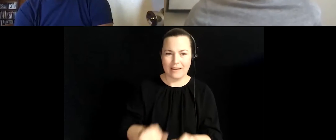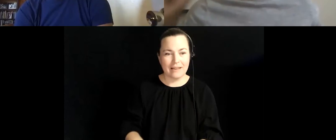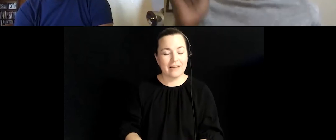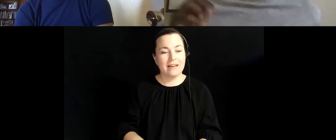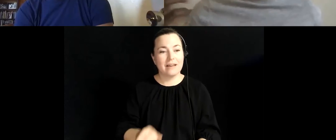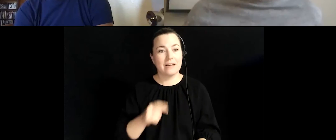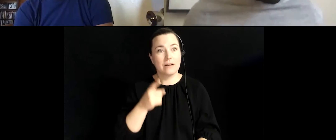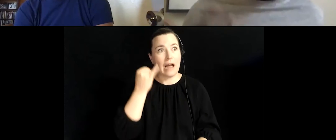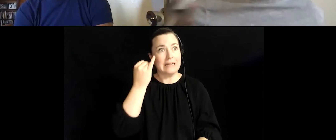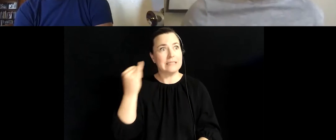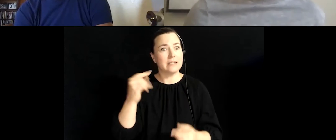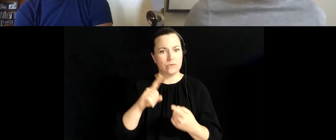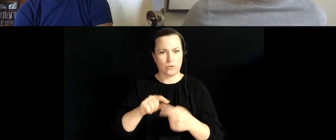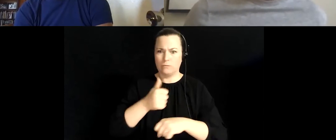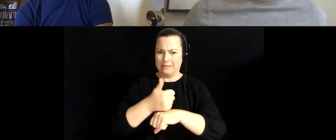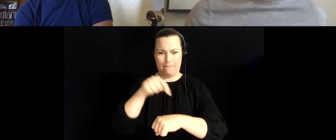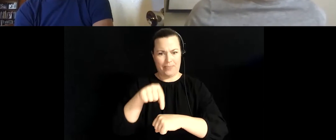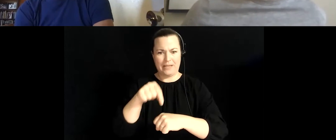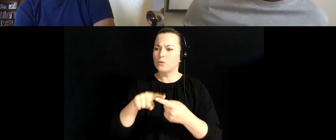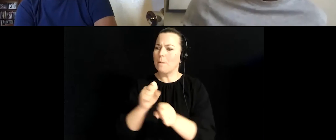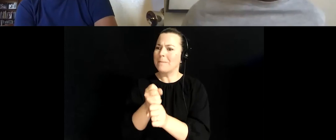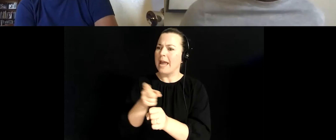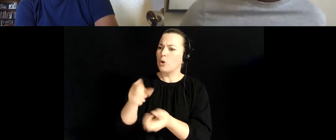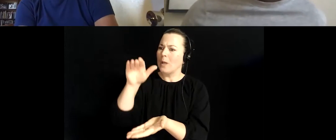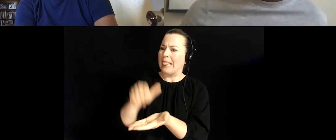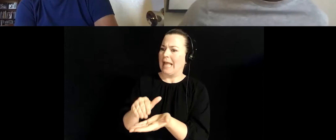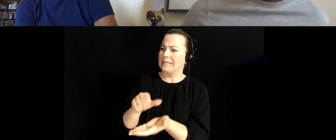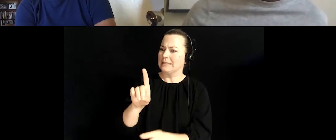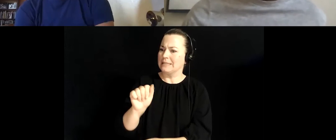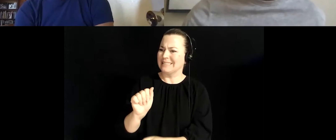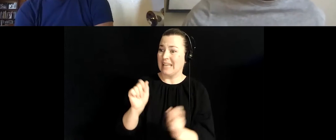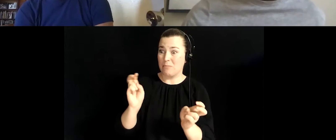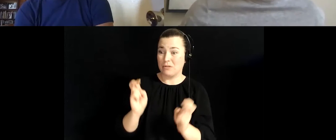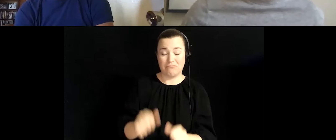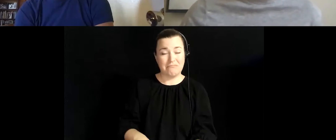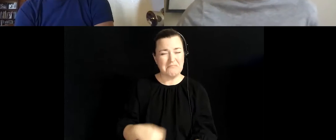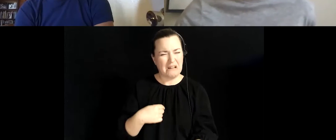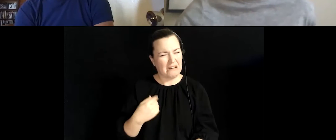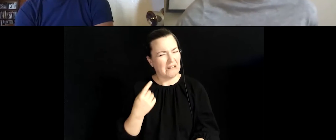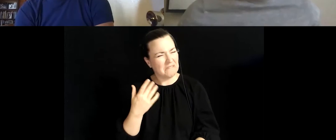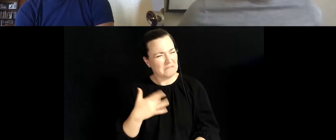less disabled, then I bet that's a problem.